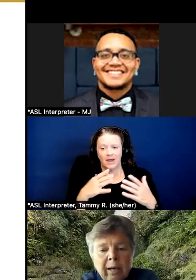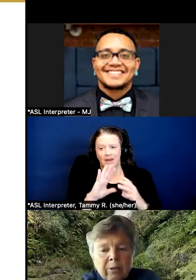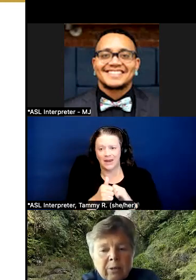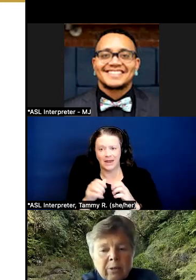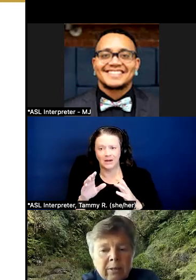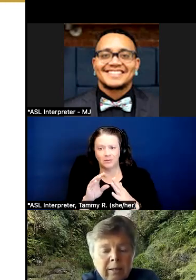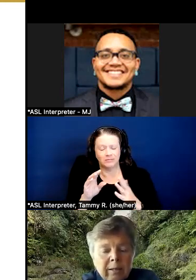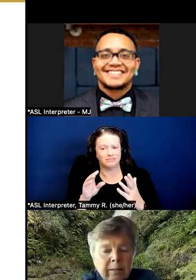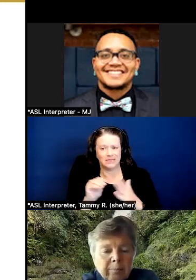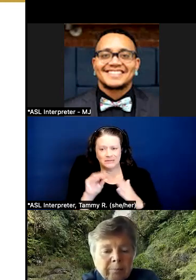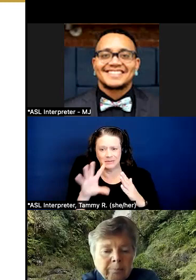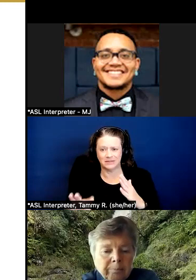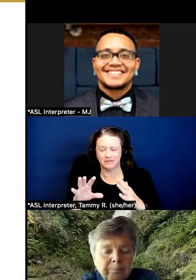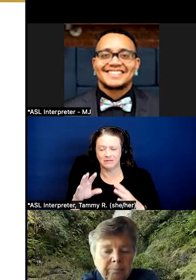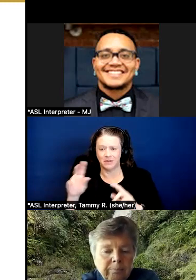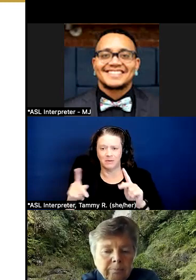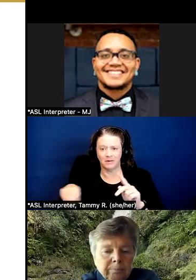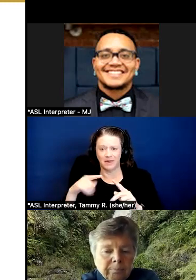unstable housing is.